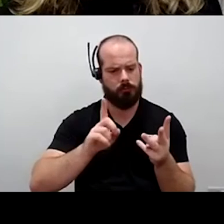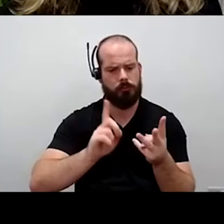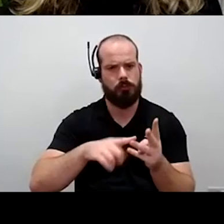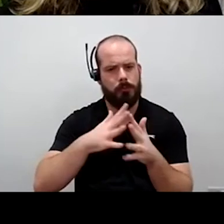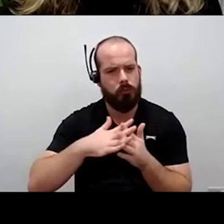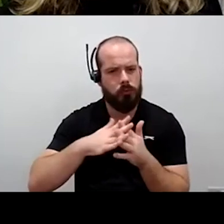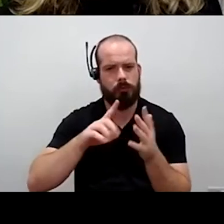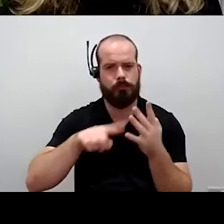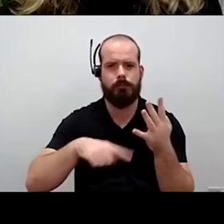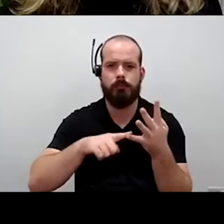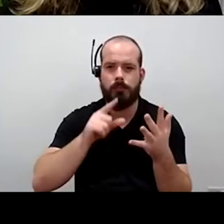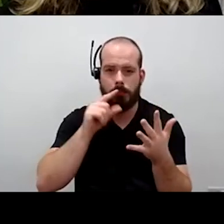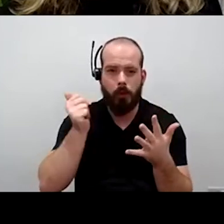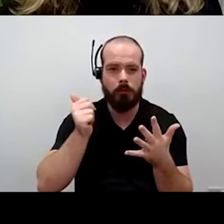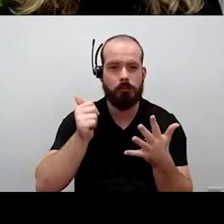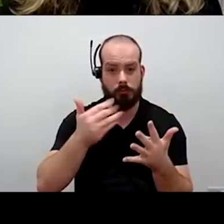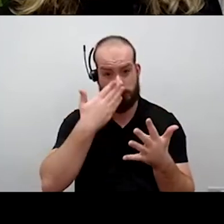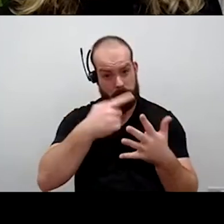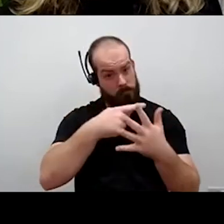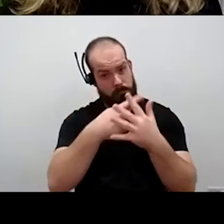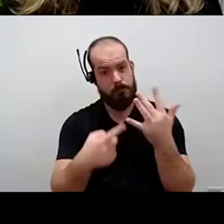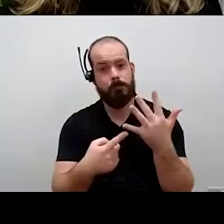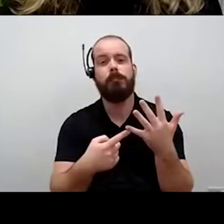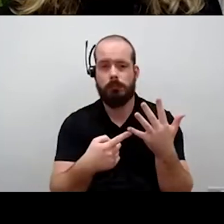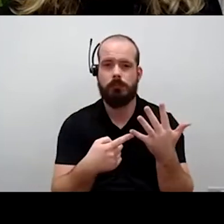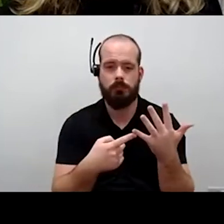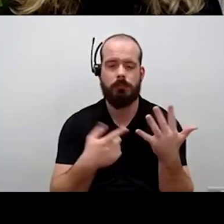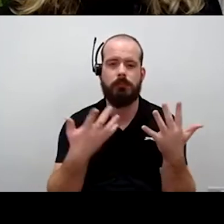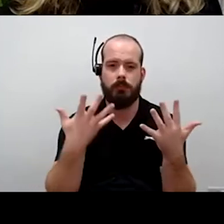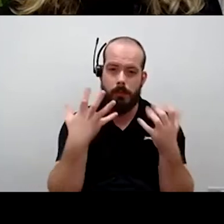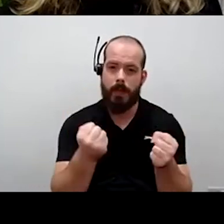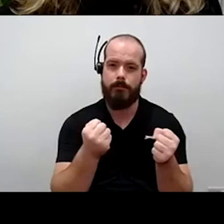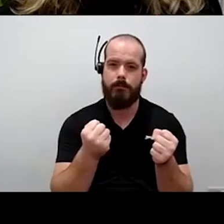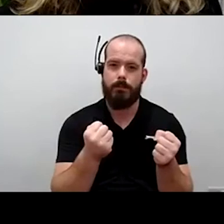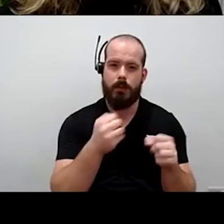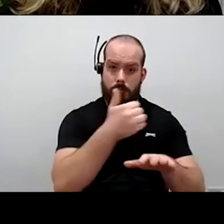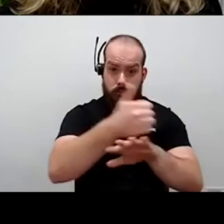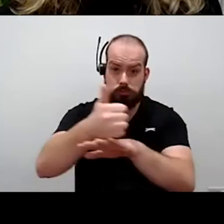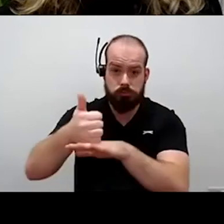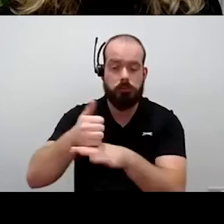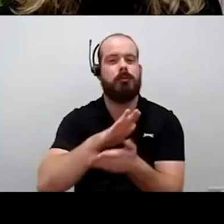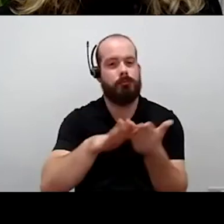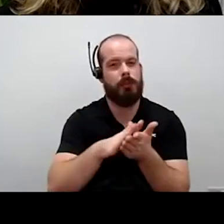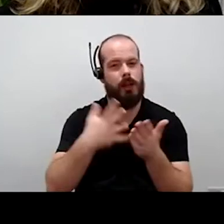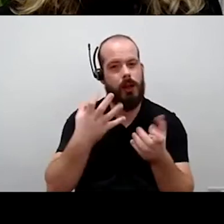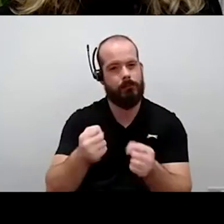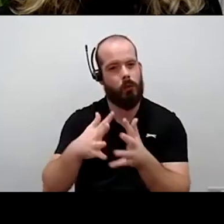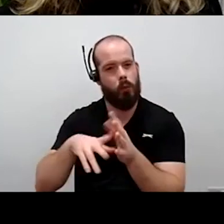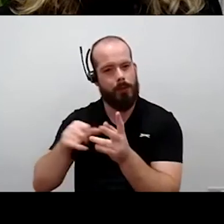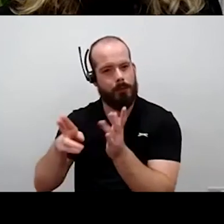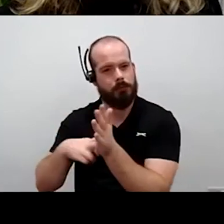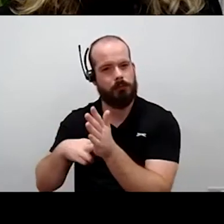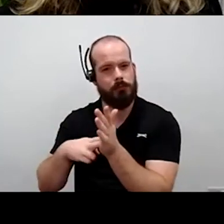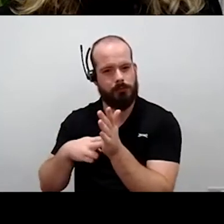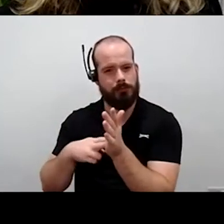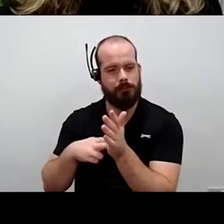very obvious that most of the countries, there's a very close link, and then there's very little. I